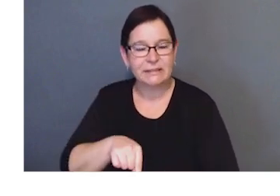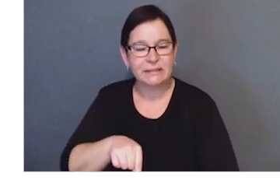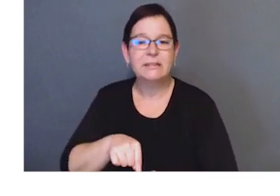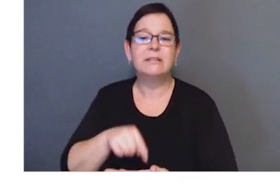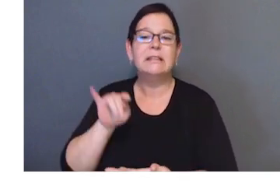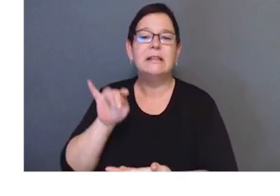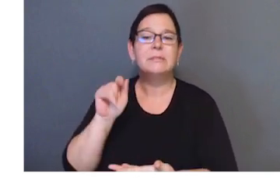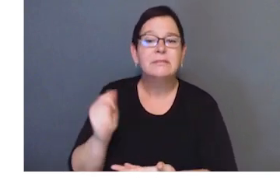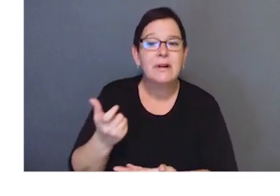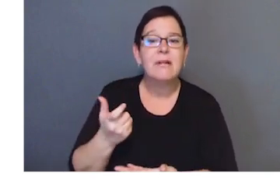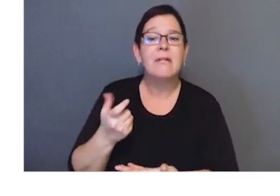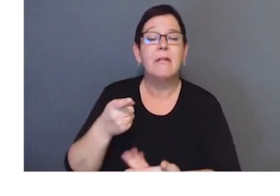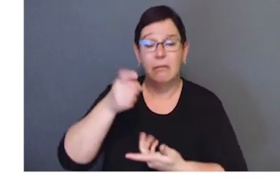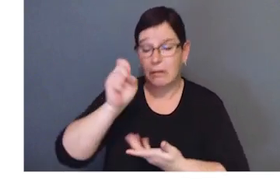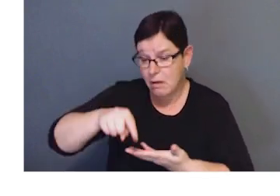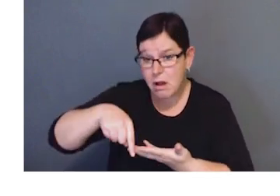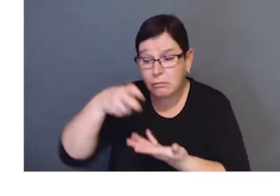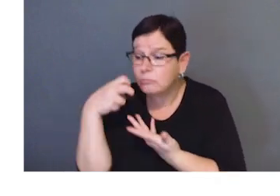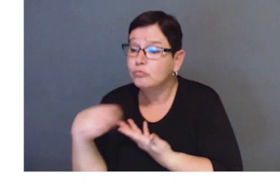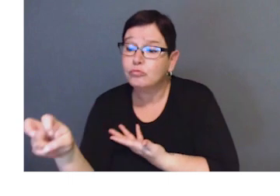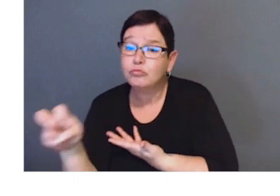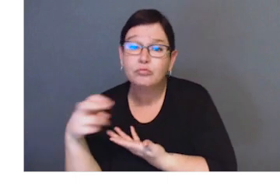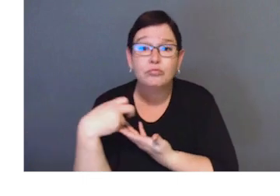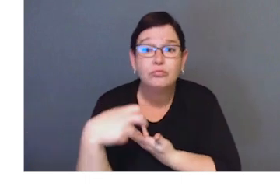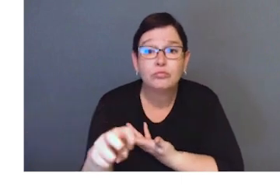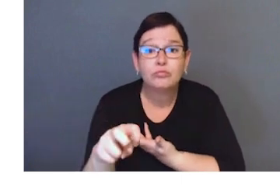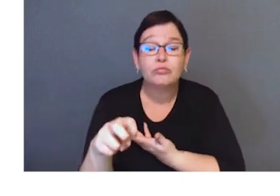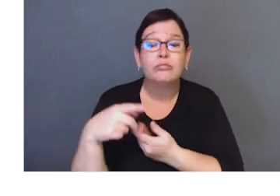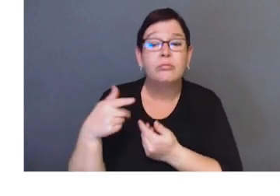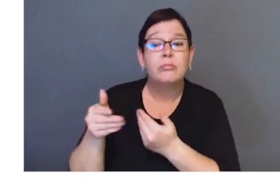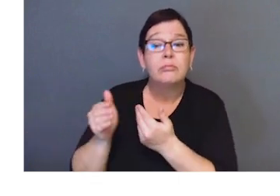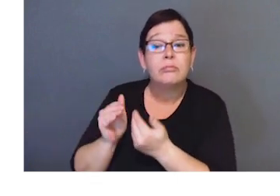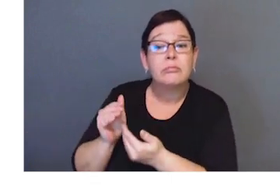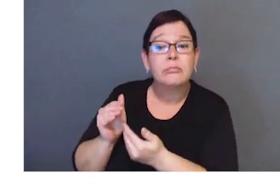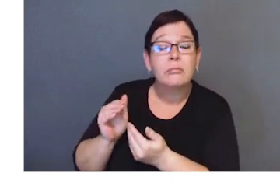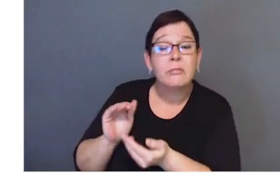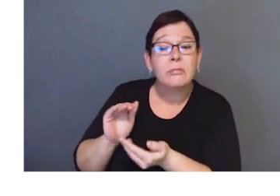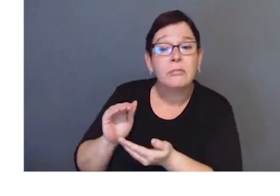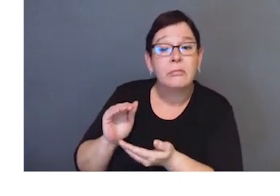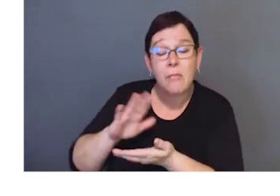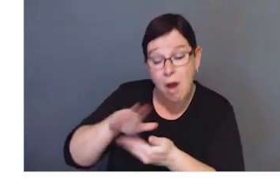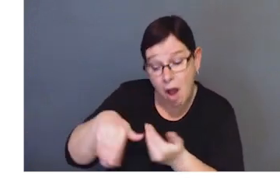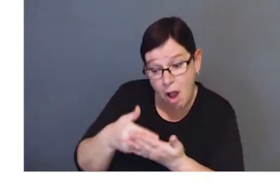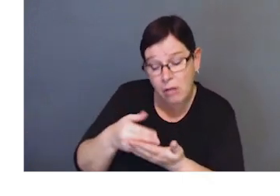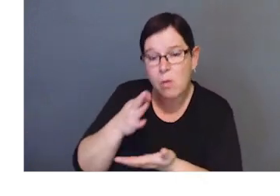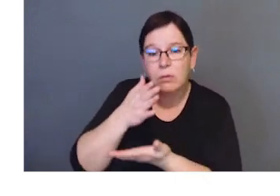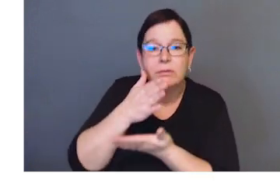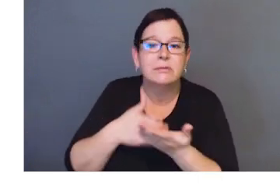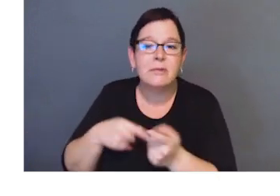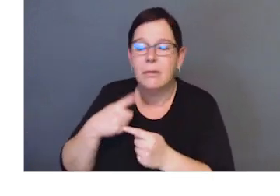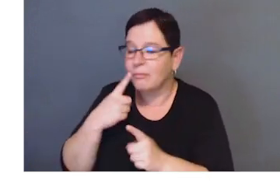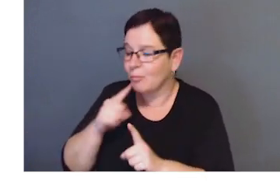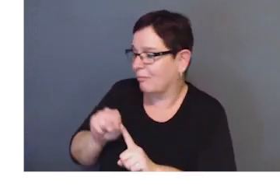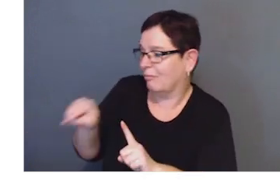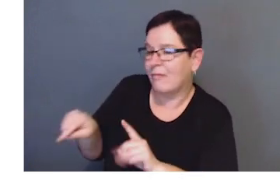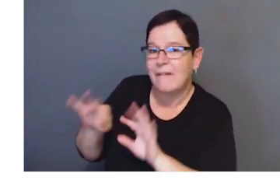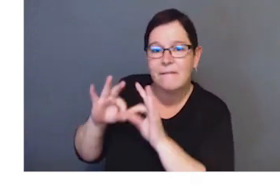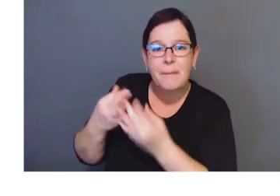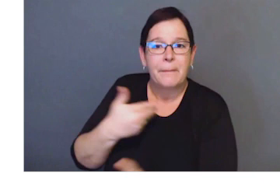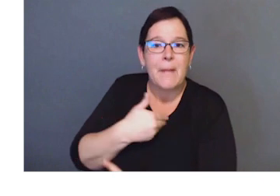of the disability amount to the supporting family member you identified on the DTC application form.